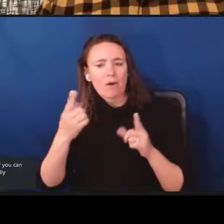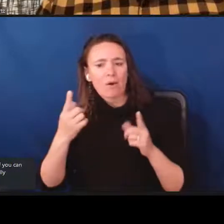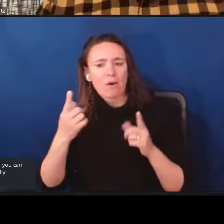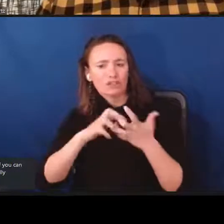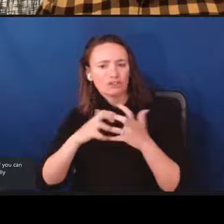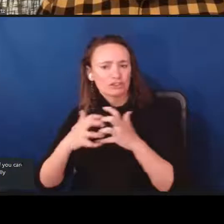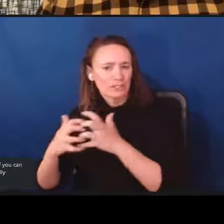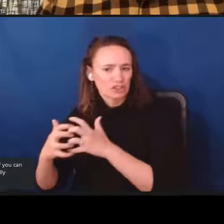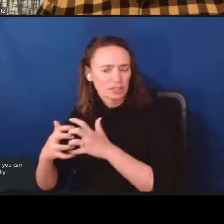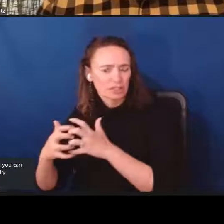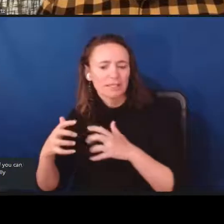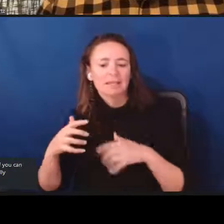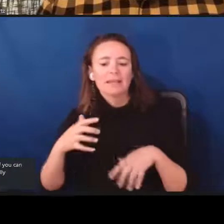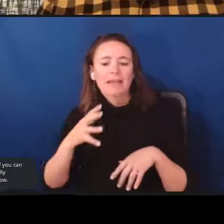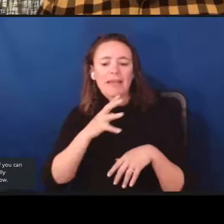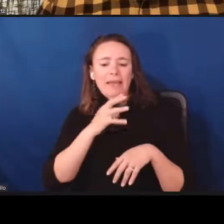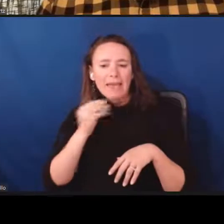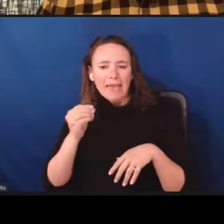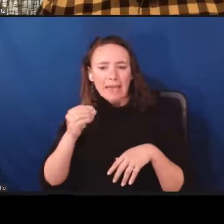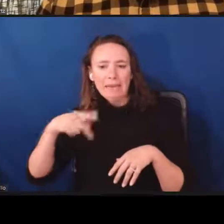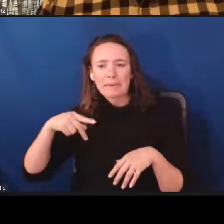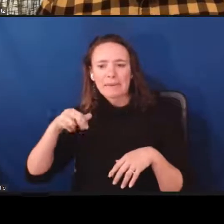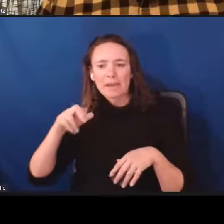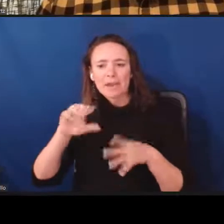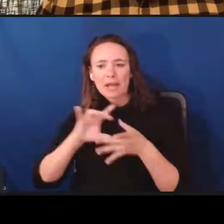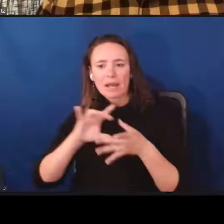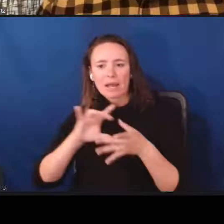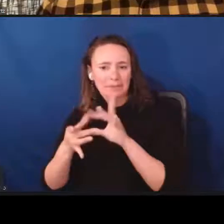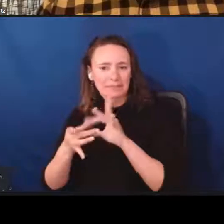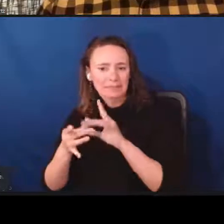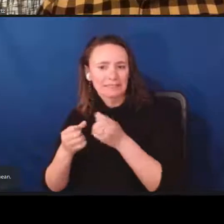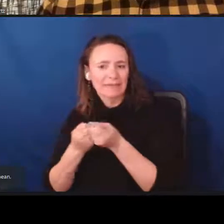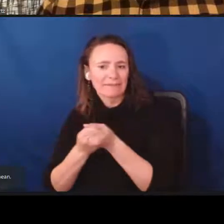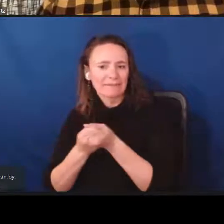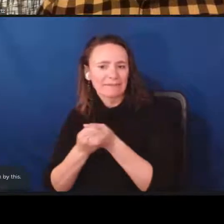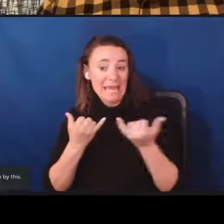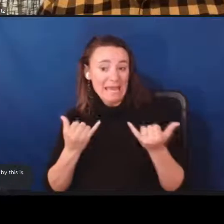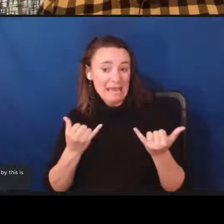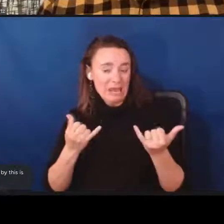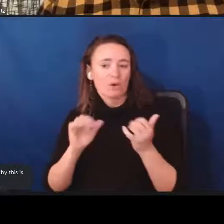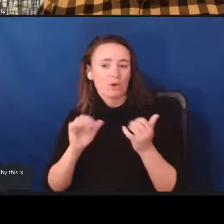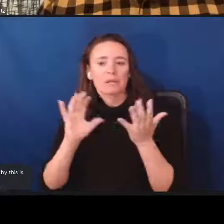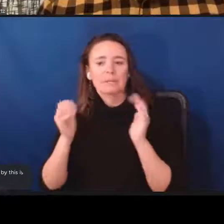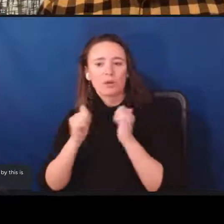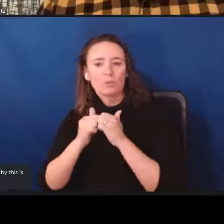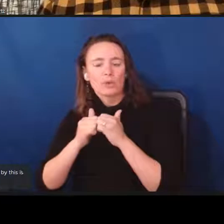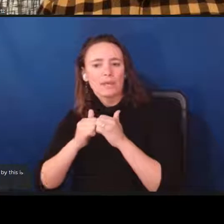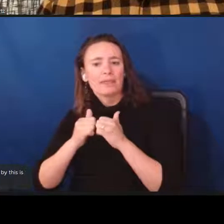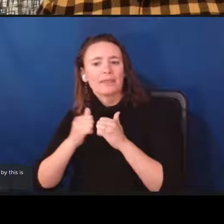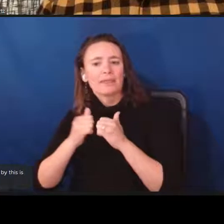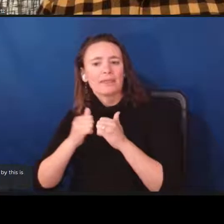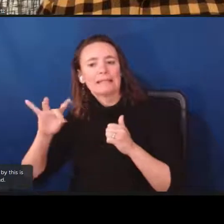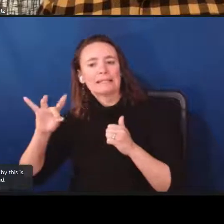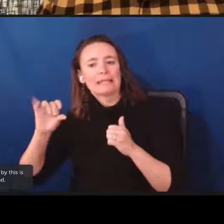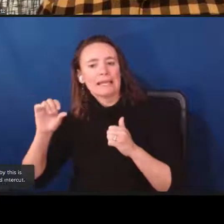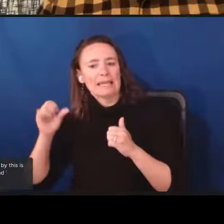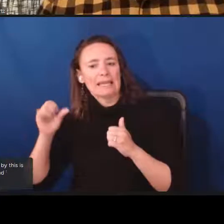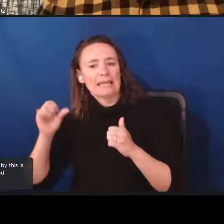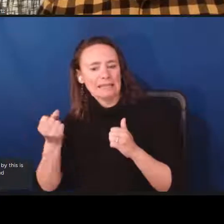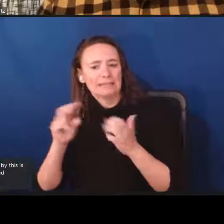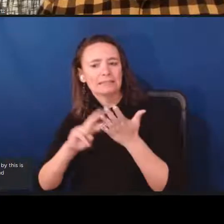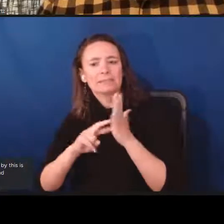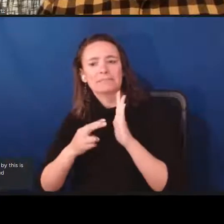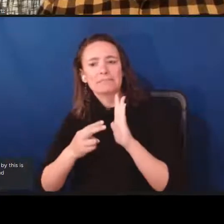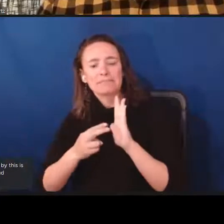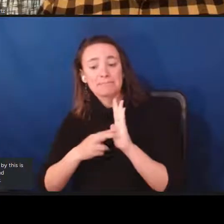disability advocacy now versus in the 1980s. What I mean by this is, what is the level of cooperation and interconnection